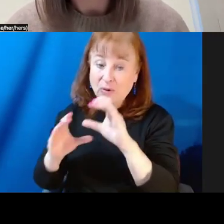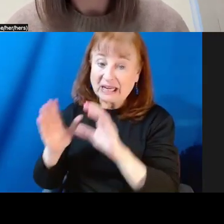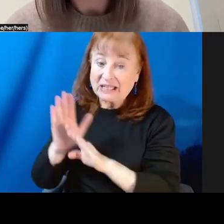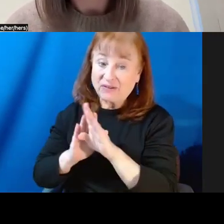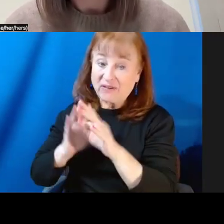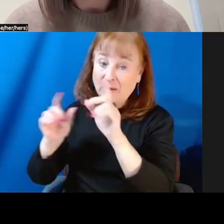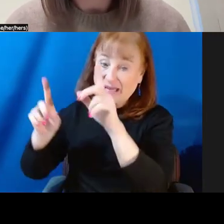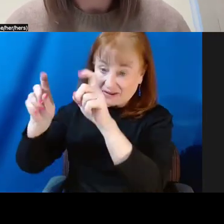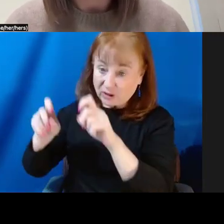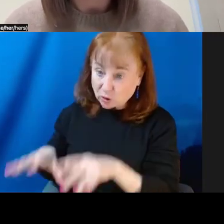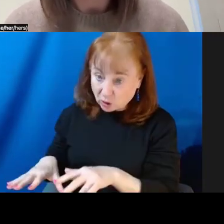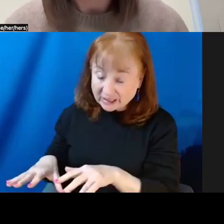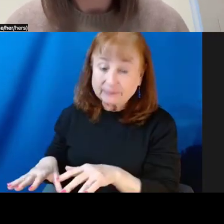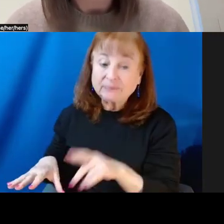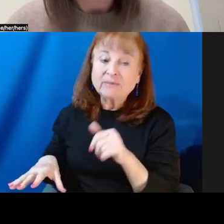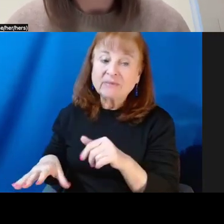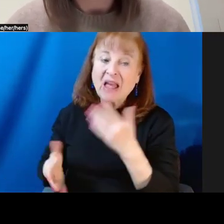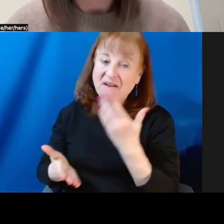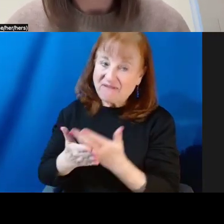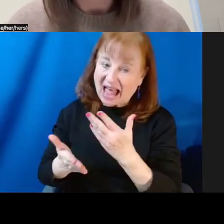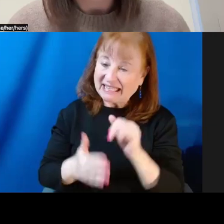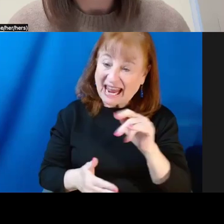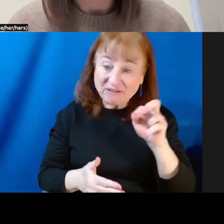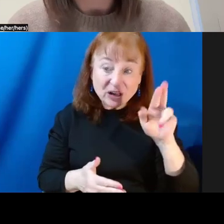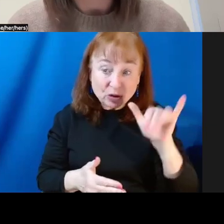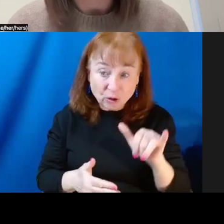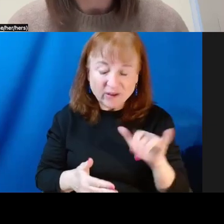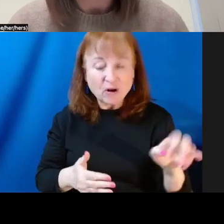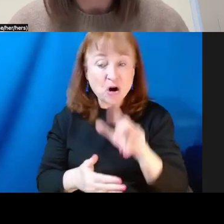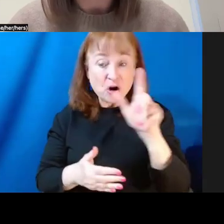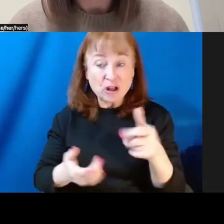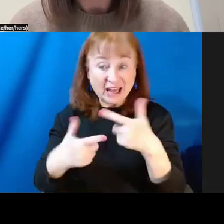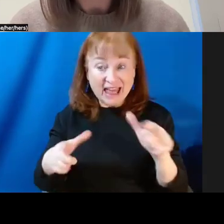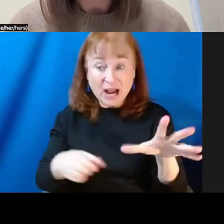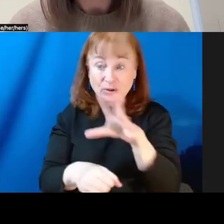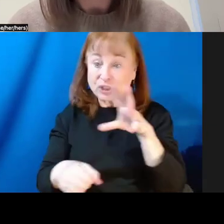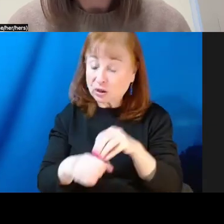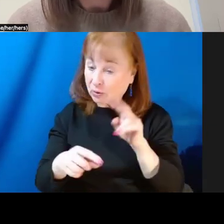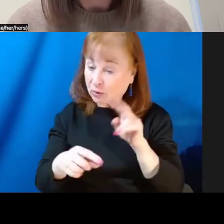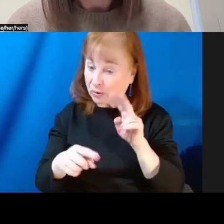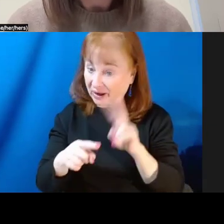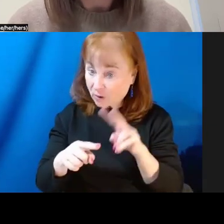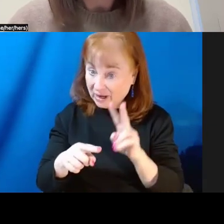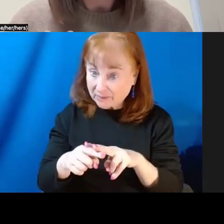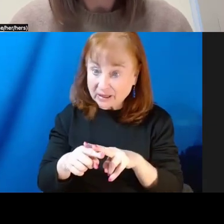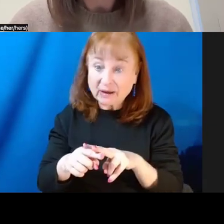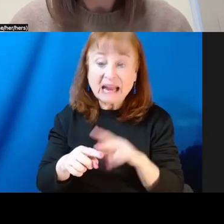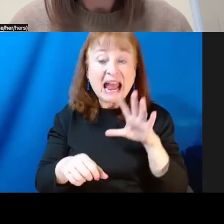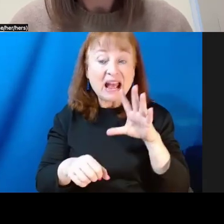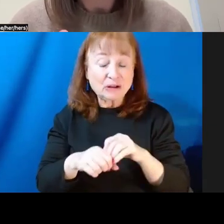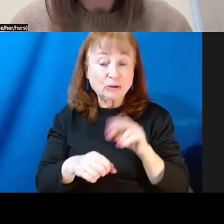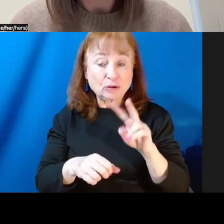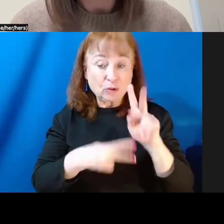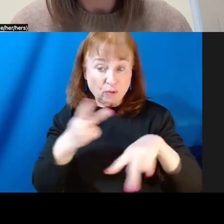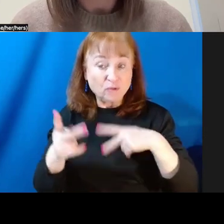MCDI. This is a validated inventory of early language, including vocabulary. It includes two forms